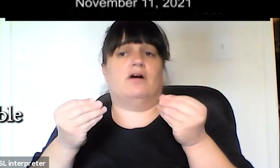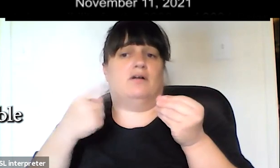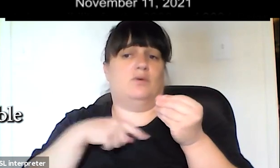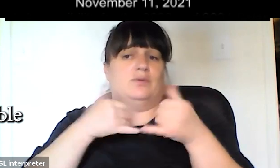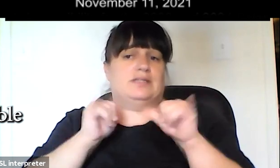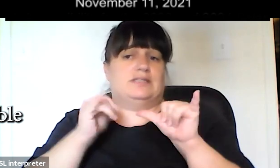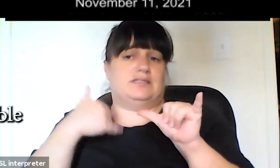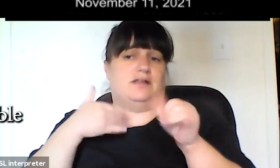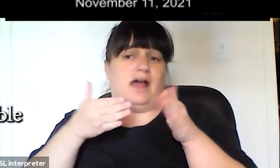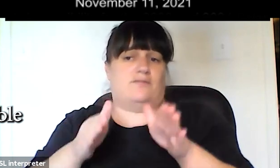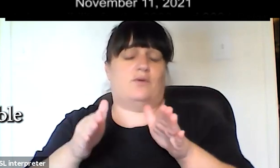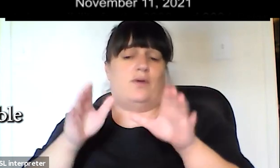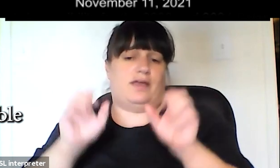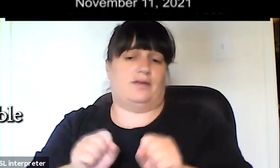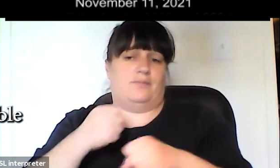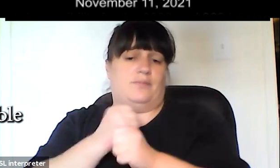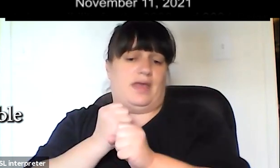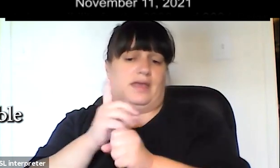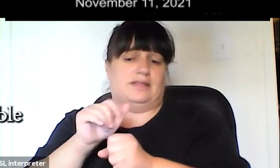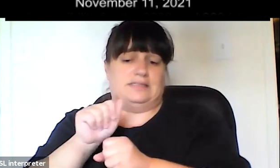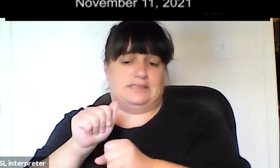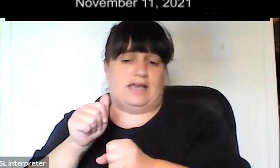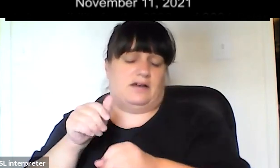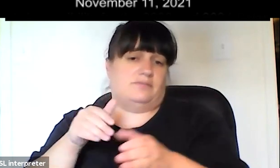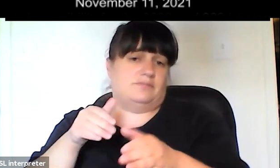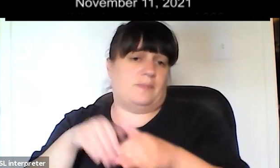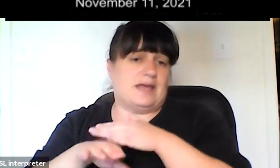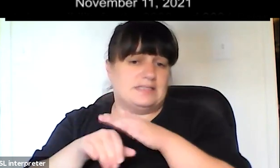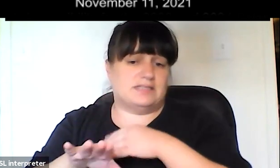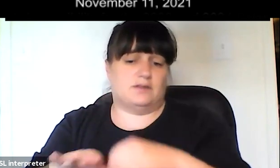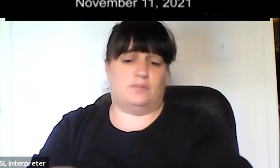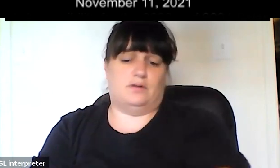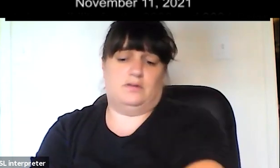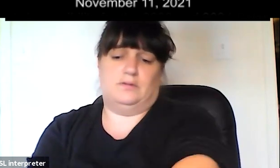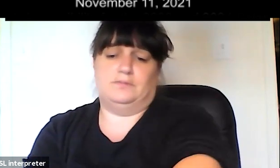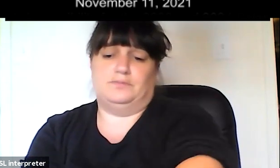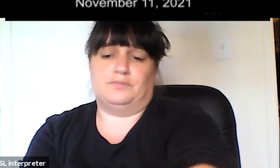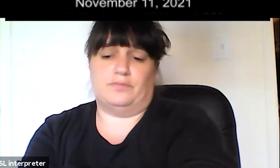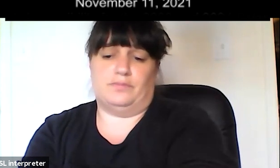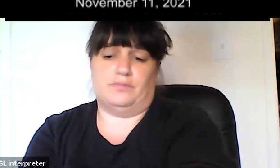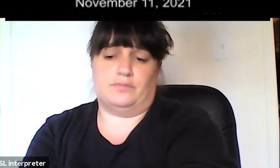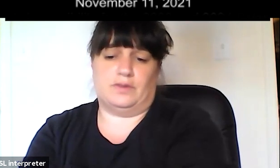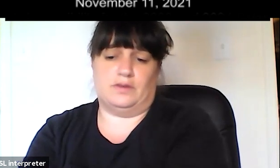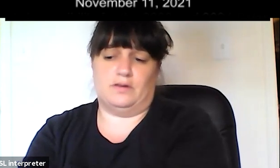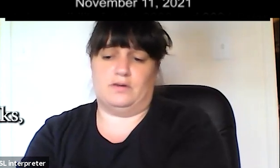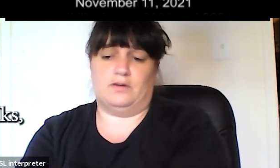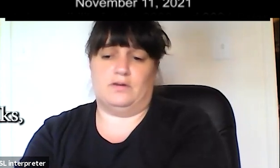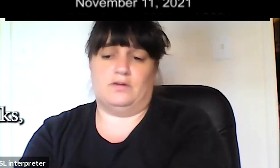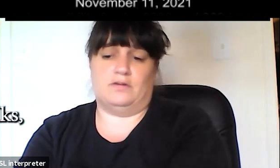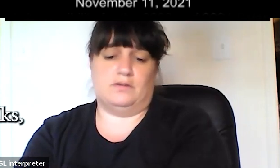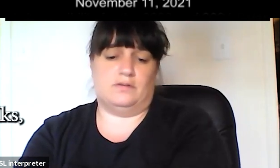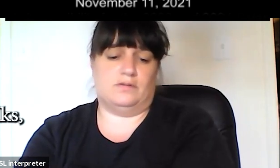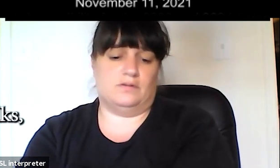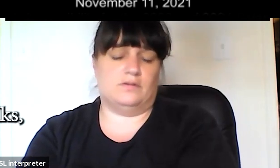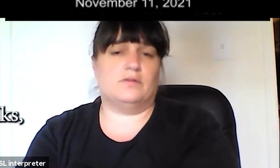still have a way to be able to make our data accessible. And so the idea of sonification, which I think a lot of people have talked